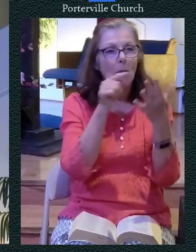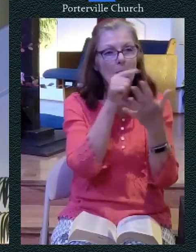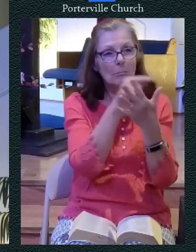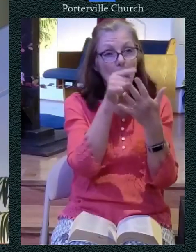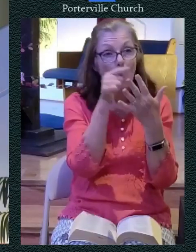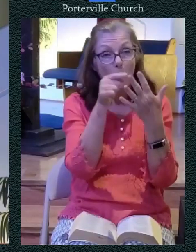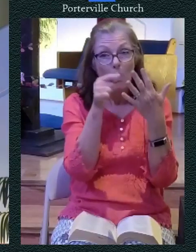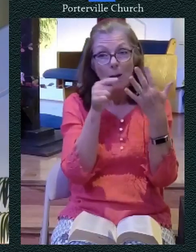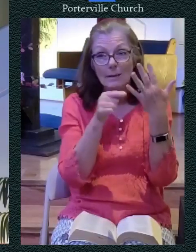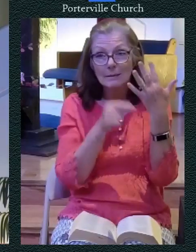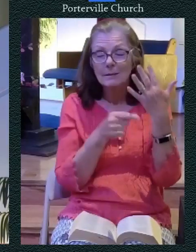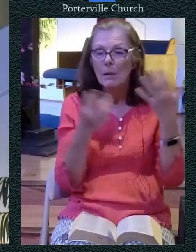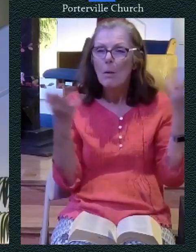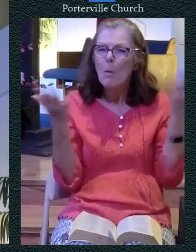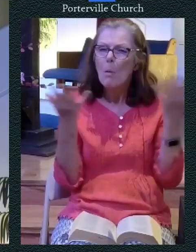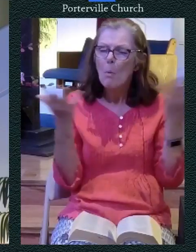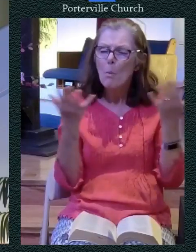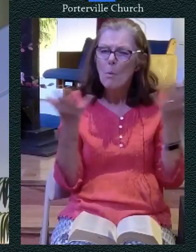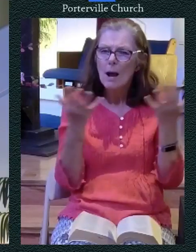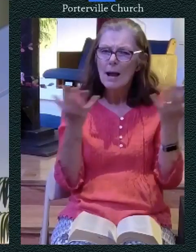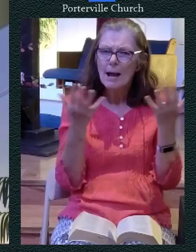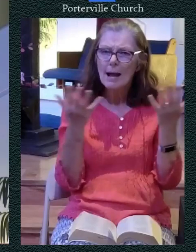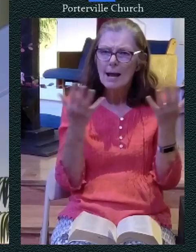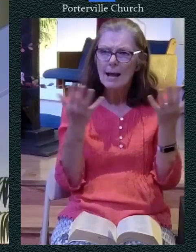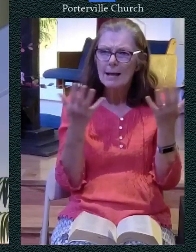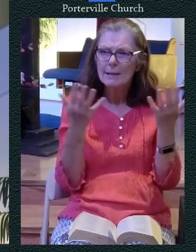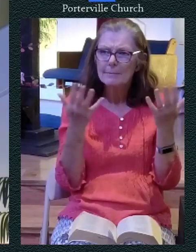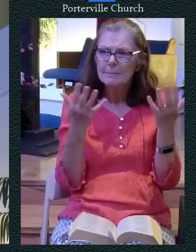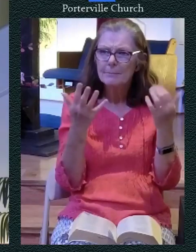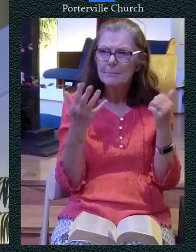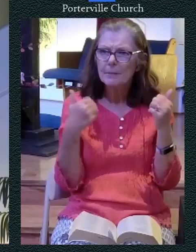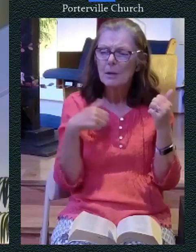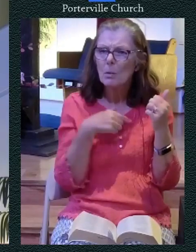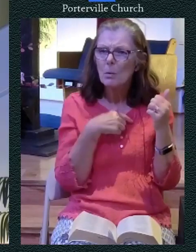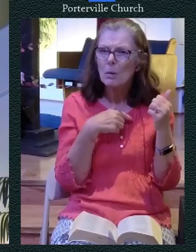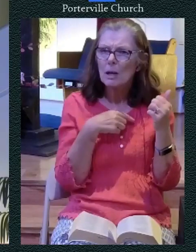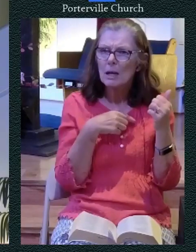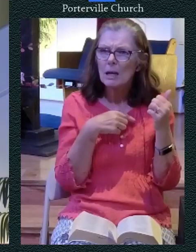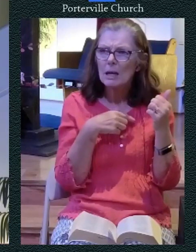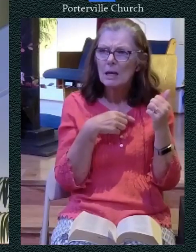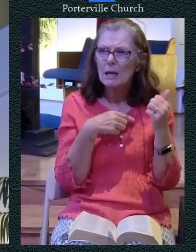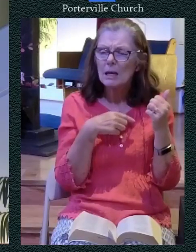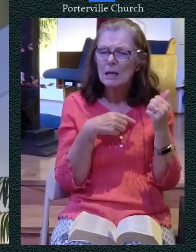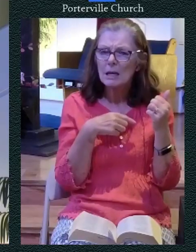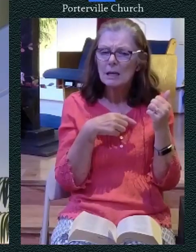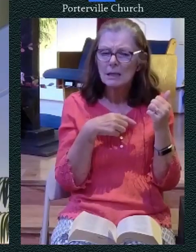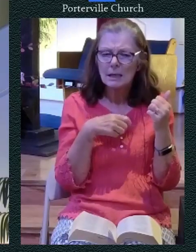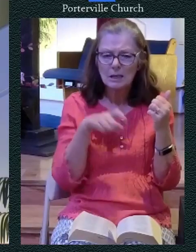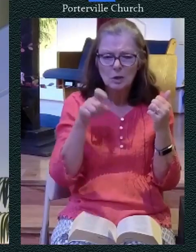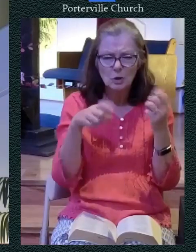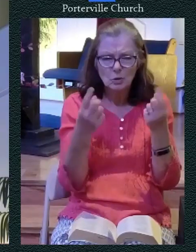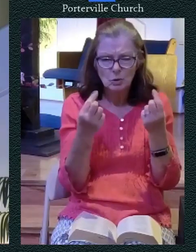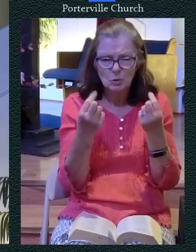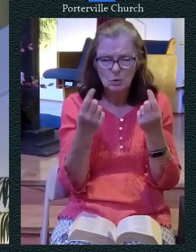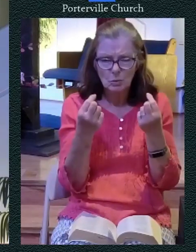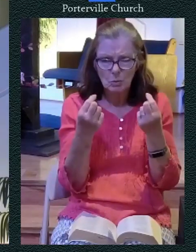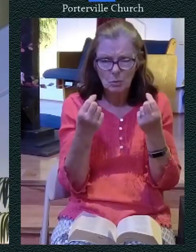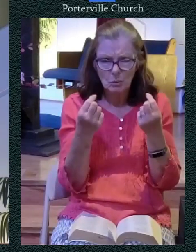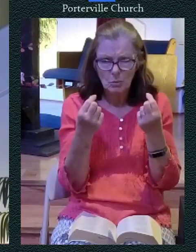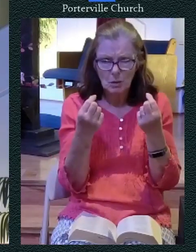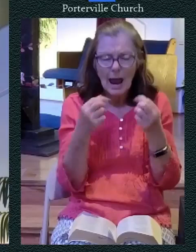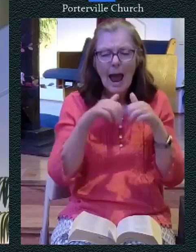into what does it take to receive discipline well.